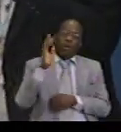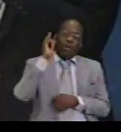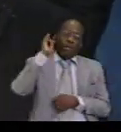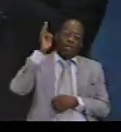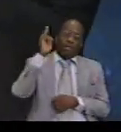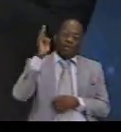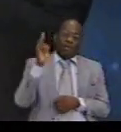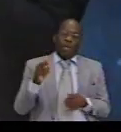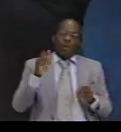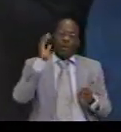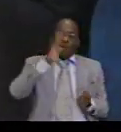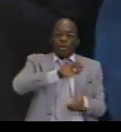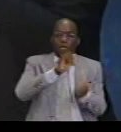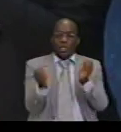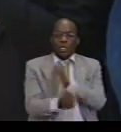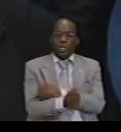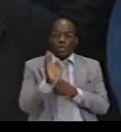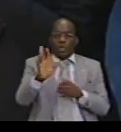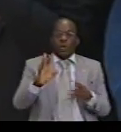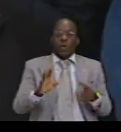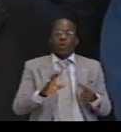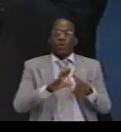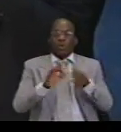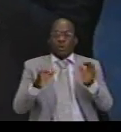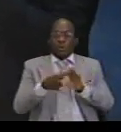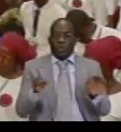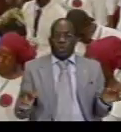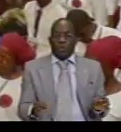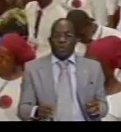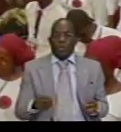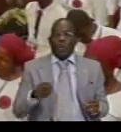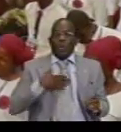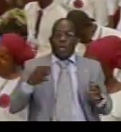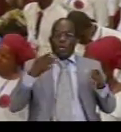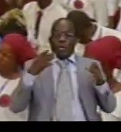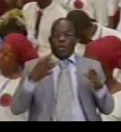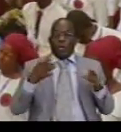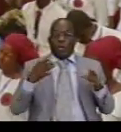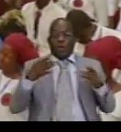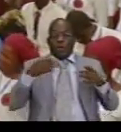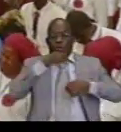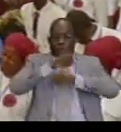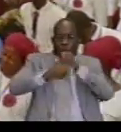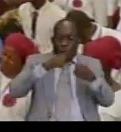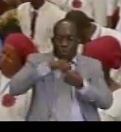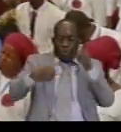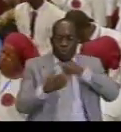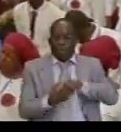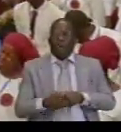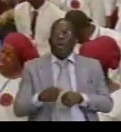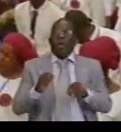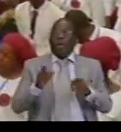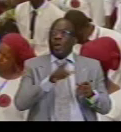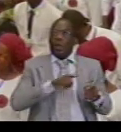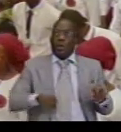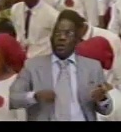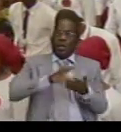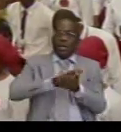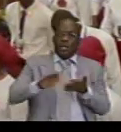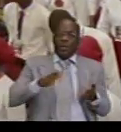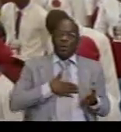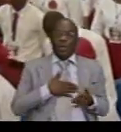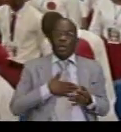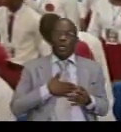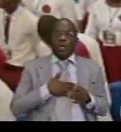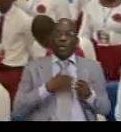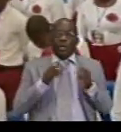history. Change my history. My misery. Lord, clean my tears and give